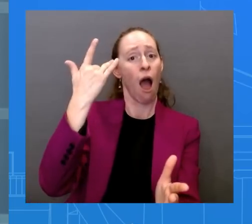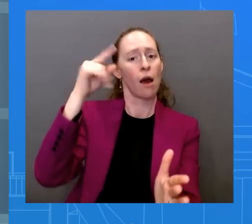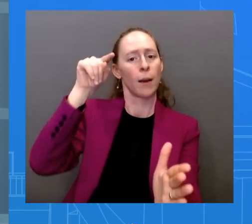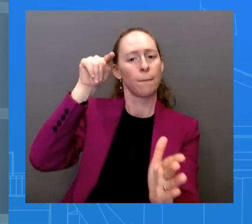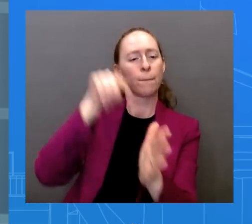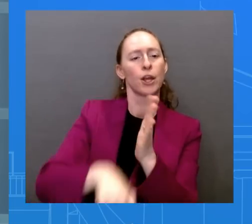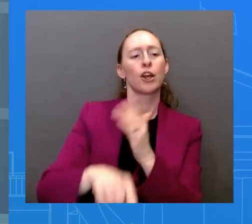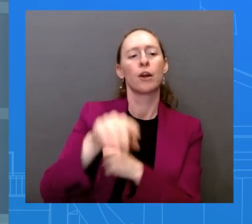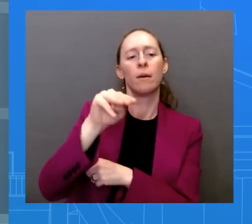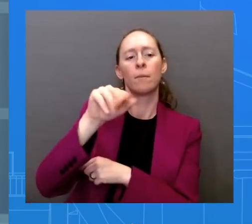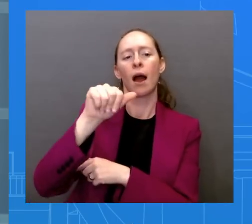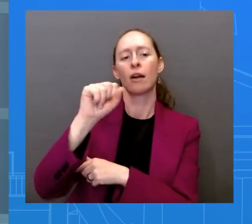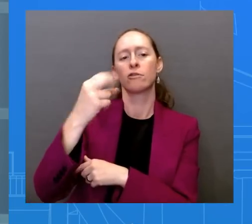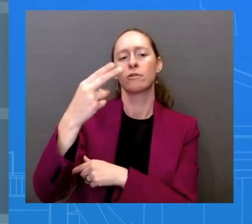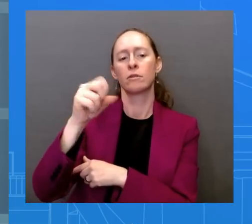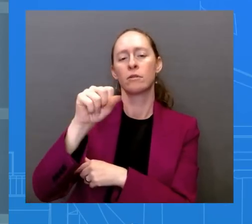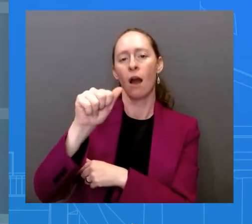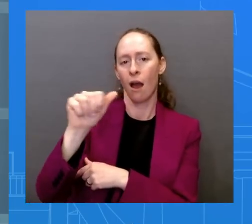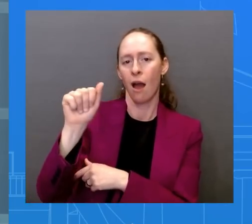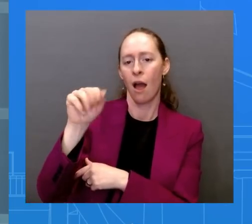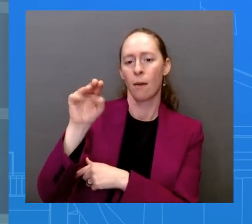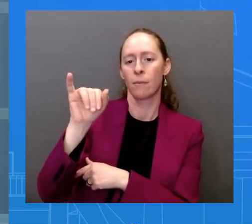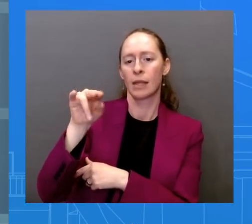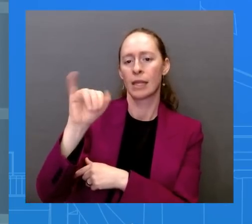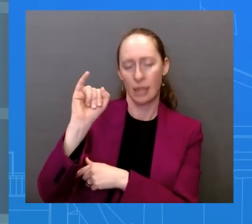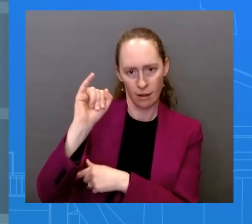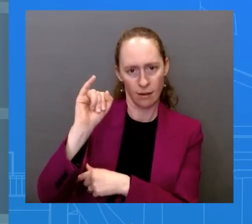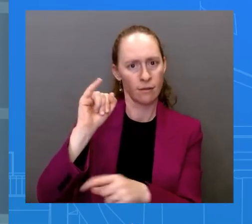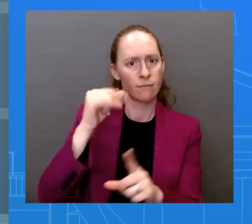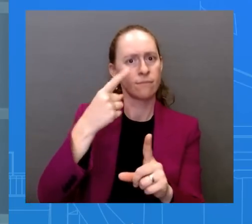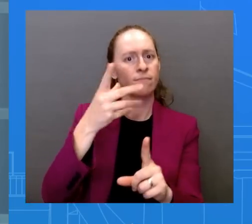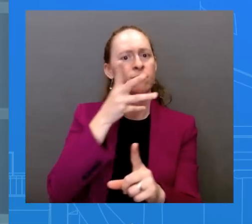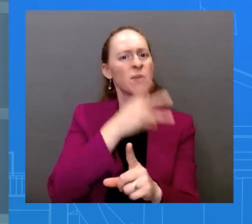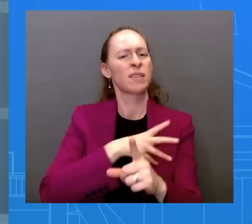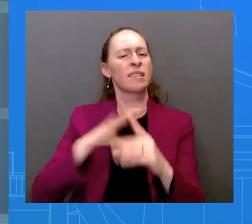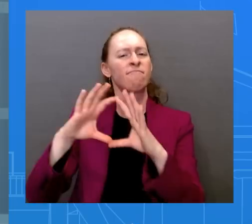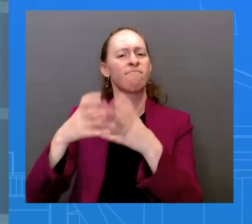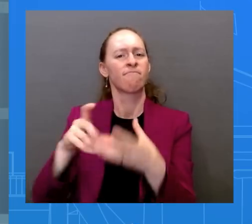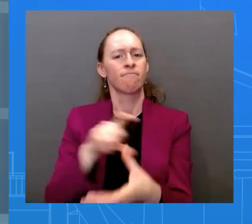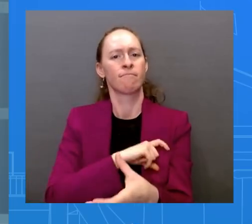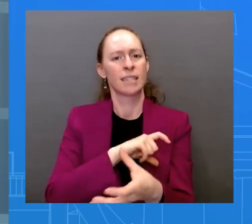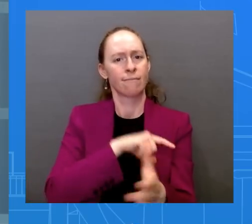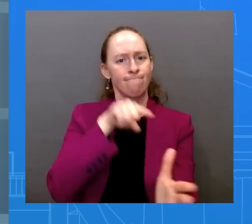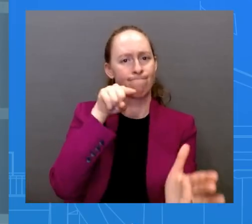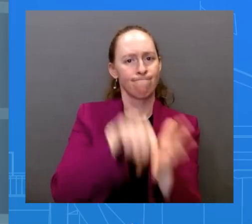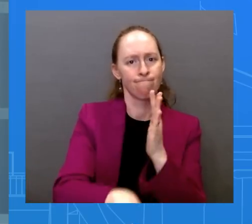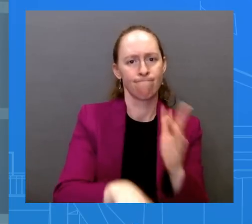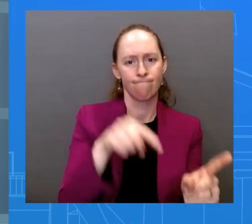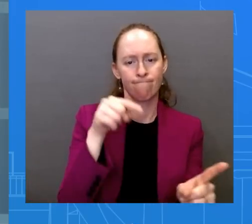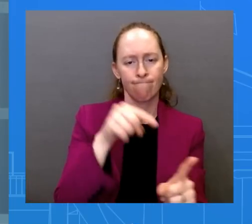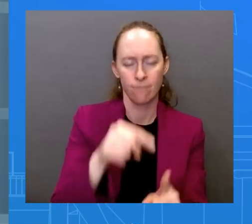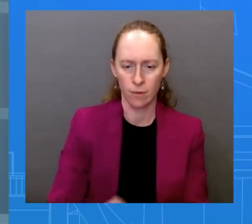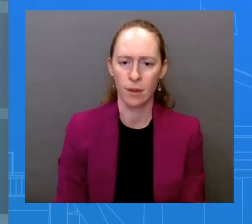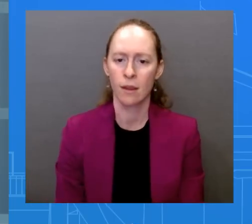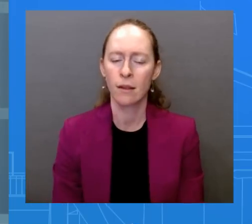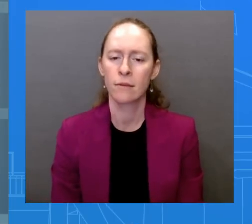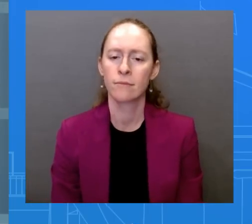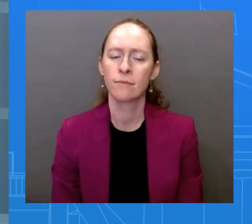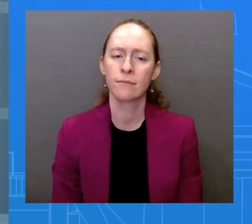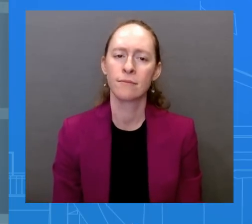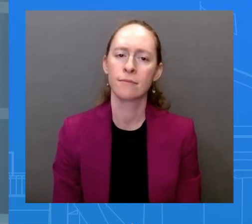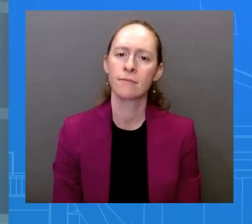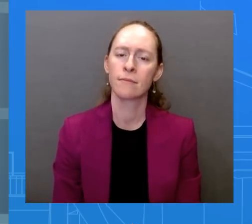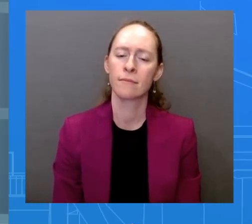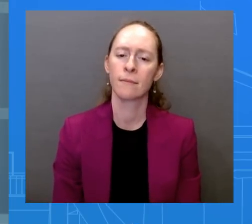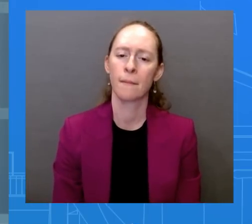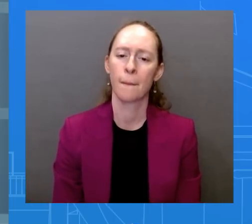women, the Iranian people specifically, more broadly. On September 23rd, which was this past Friday, the Department